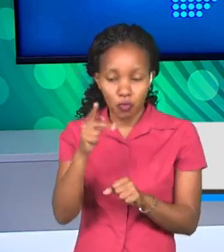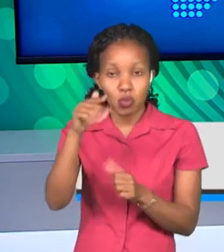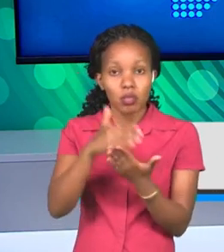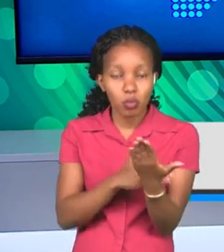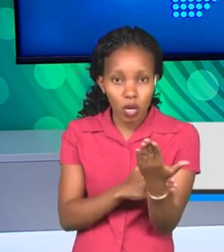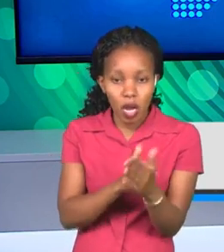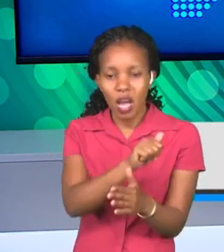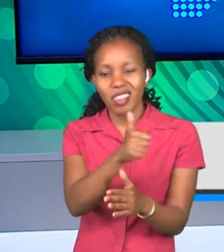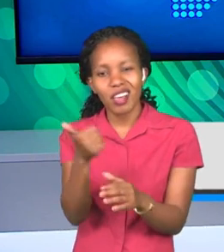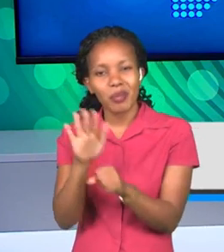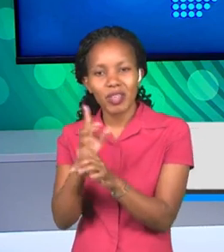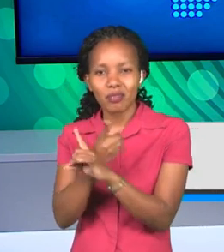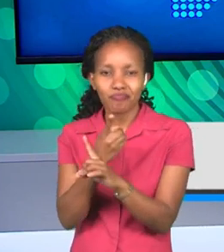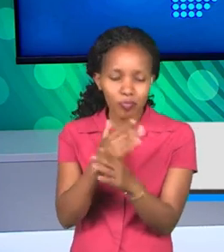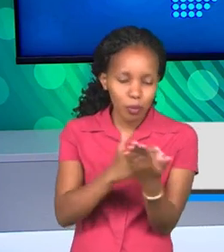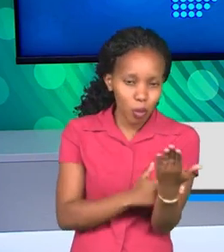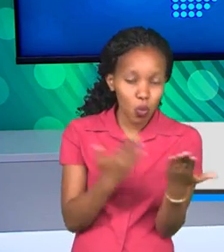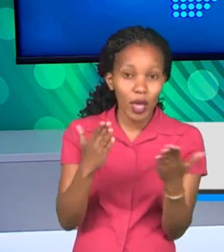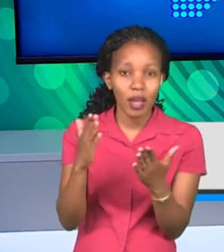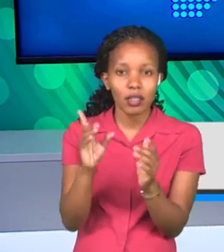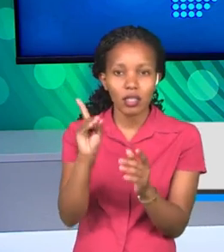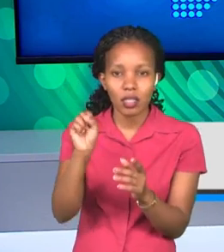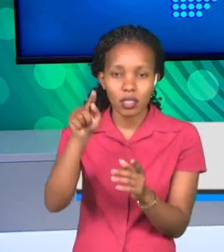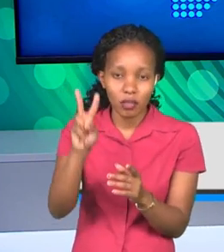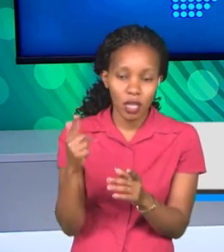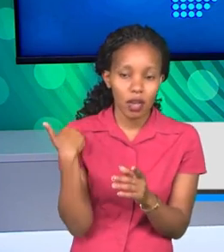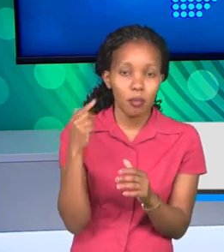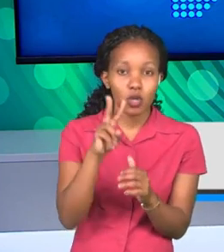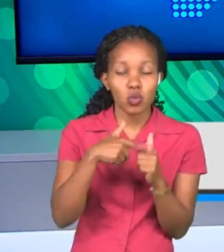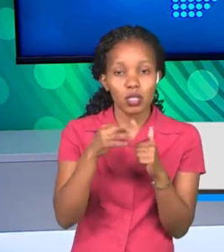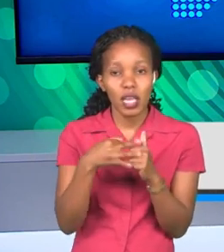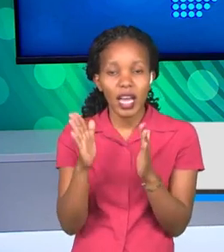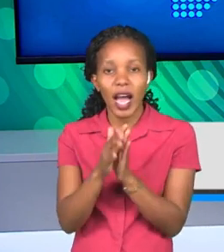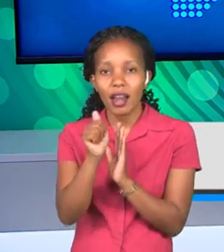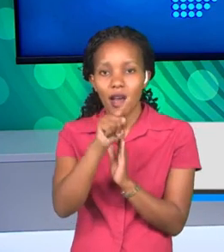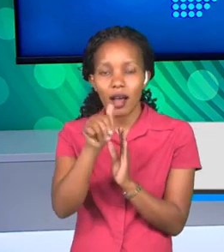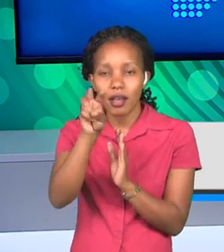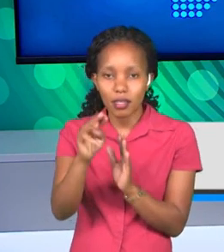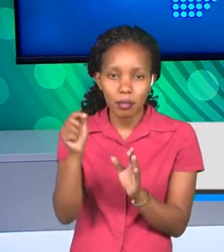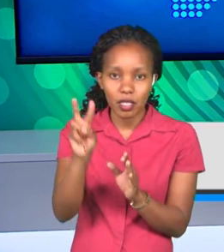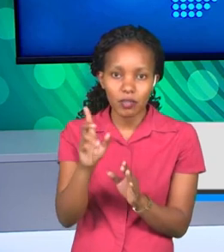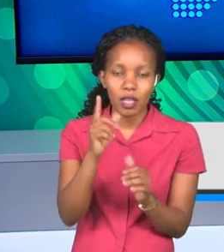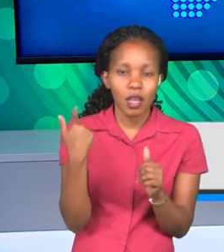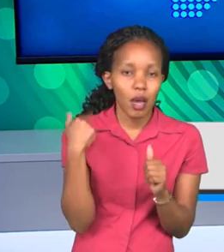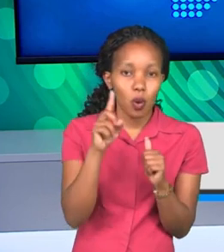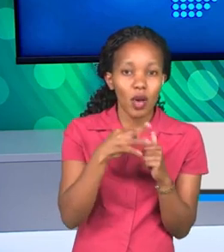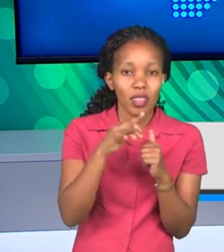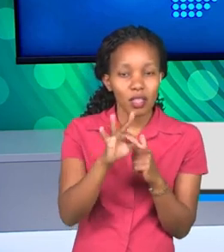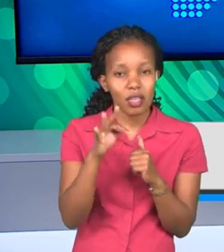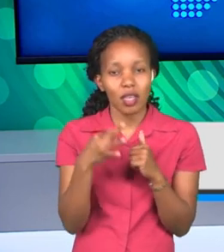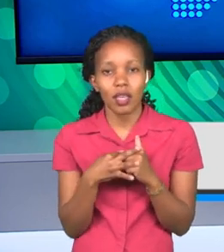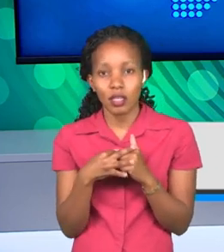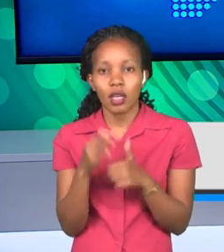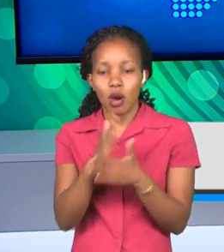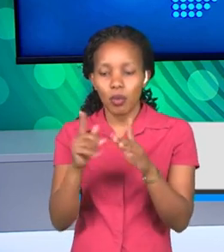program along with a wide array of other programs on DSTV channel 268 and on Azam TV channel 138. On behalf of